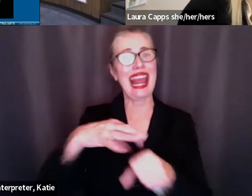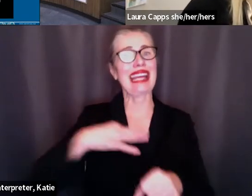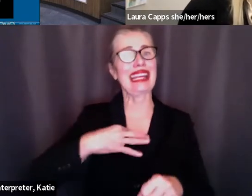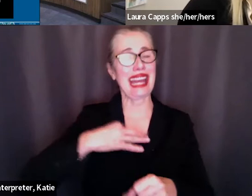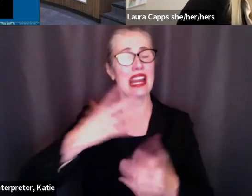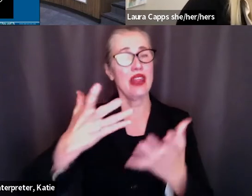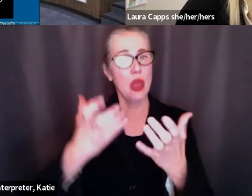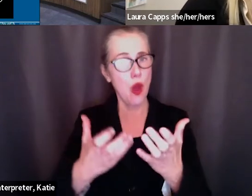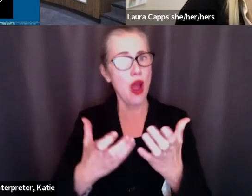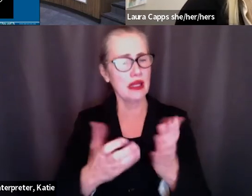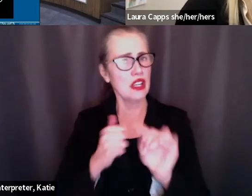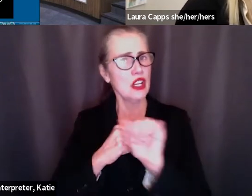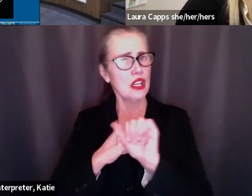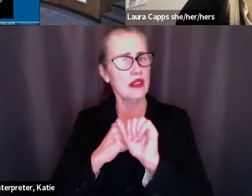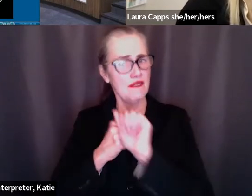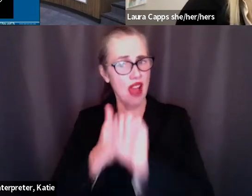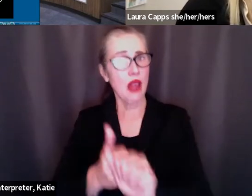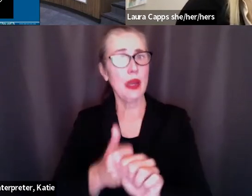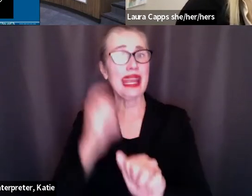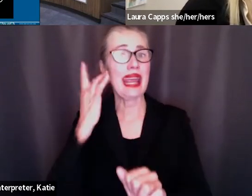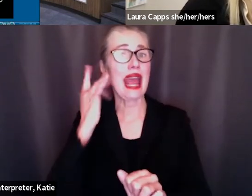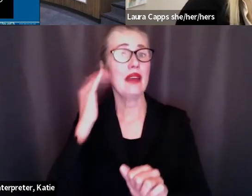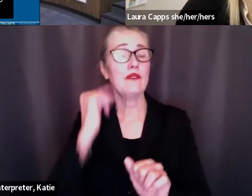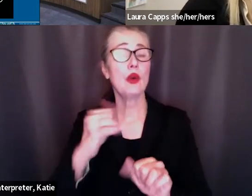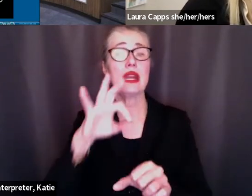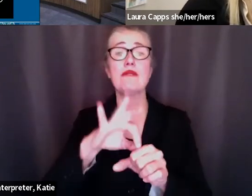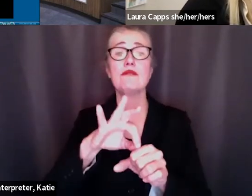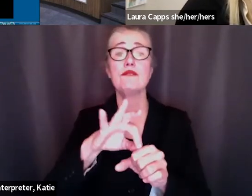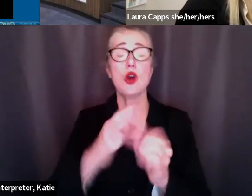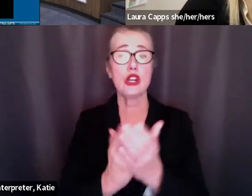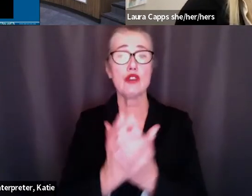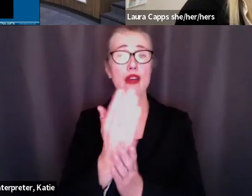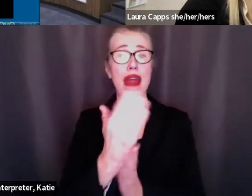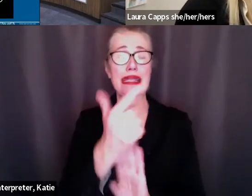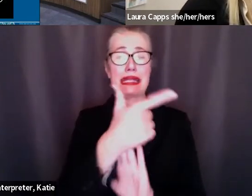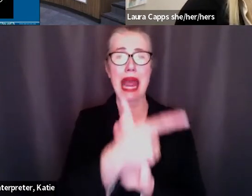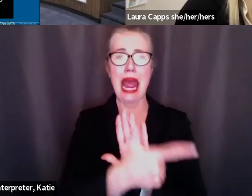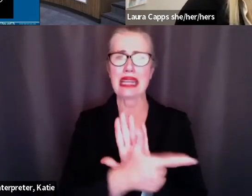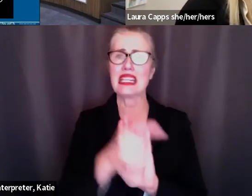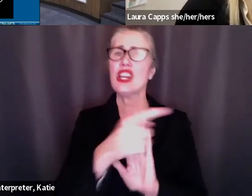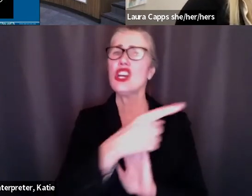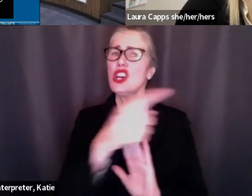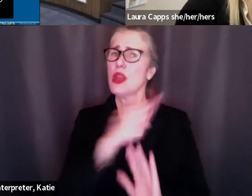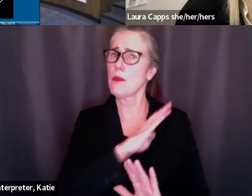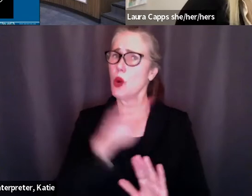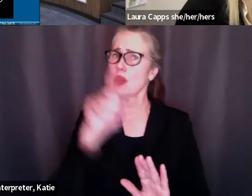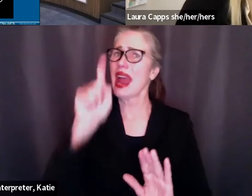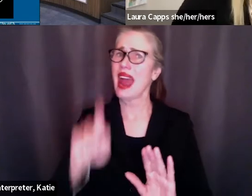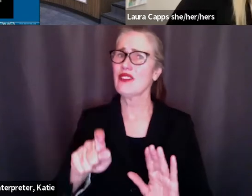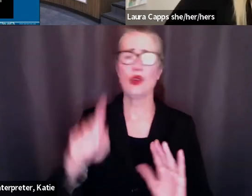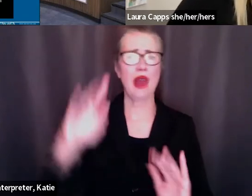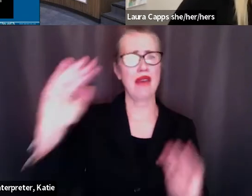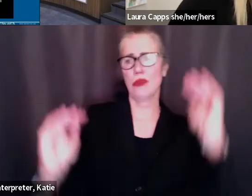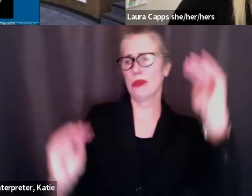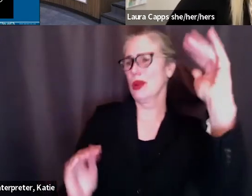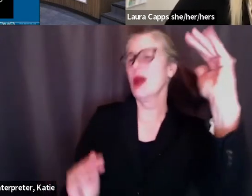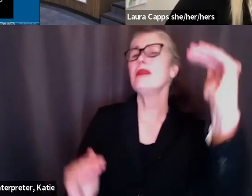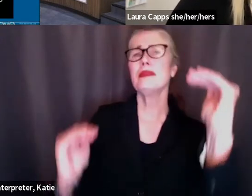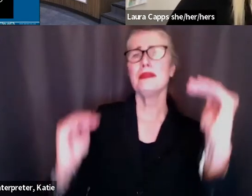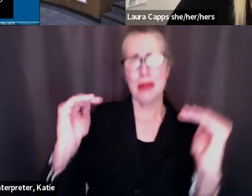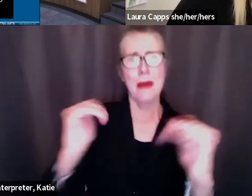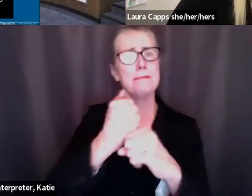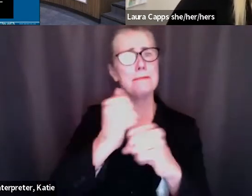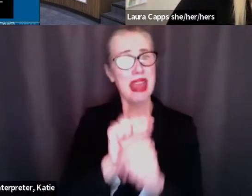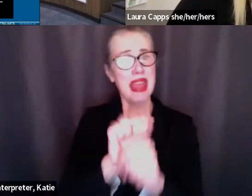rights act the board of trustees has an opportunity to right the wrongs by favoring a map with five districts that fairly